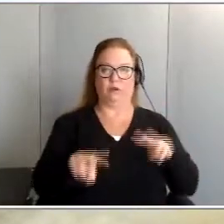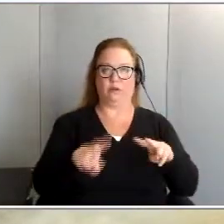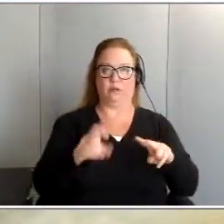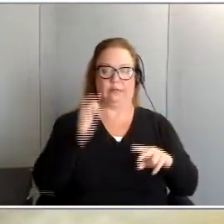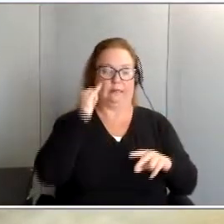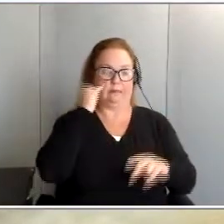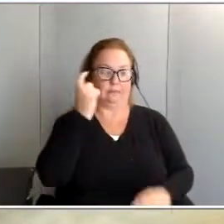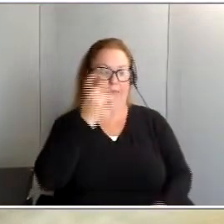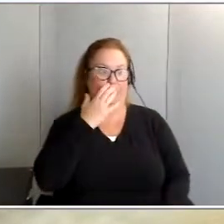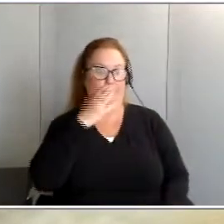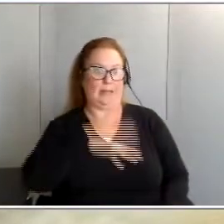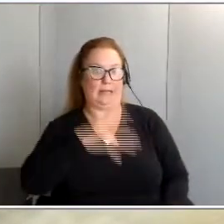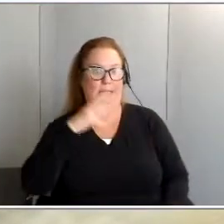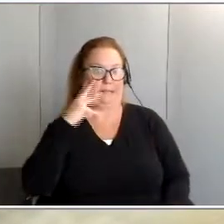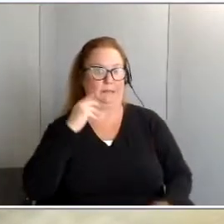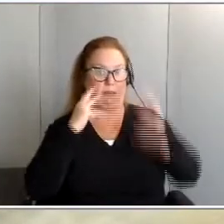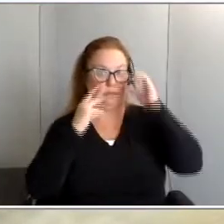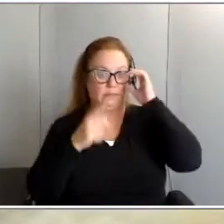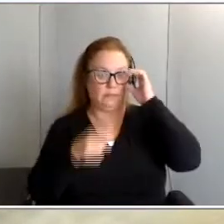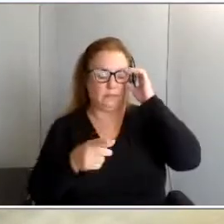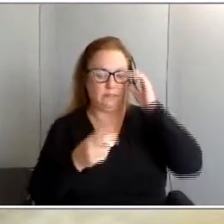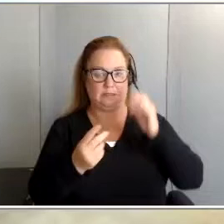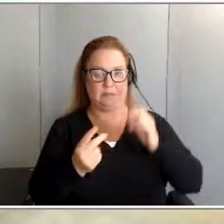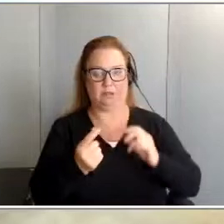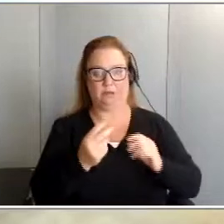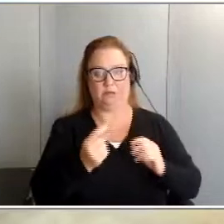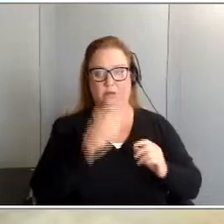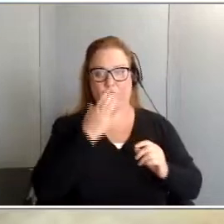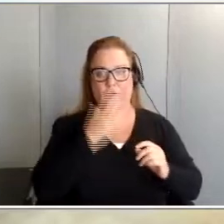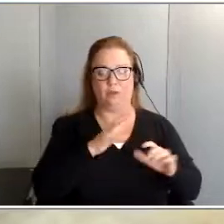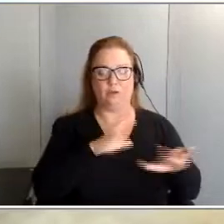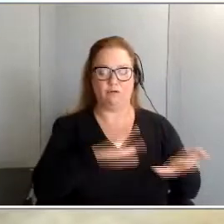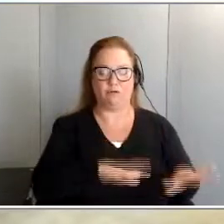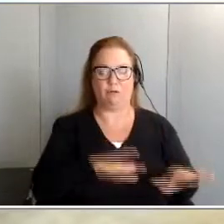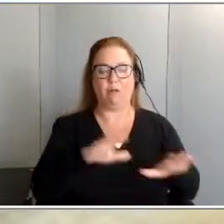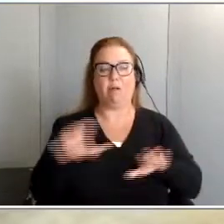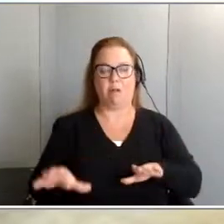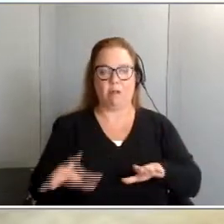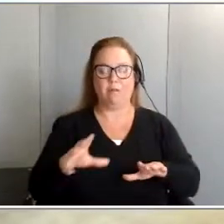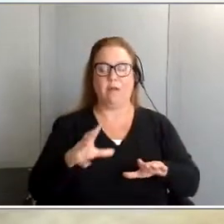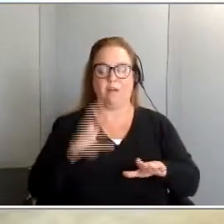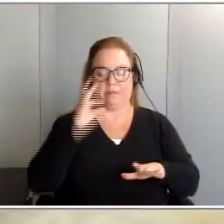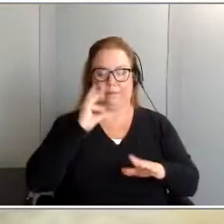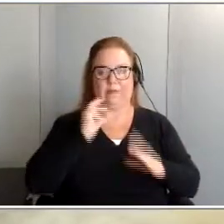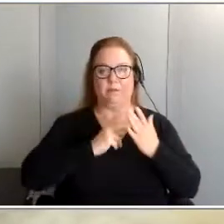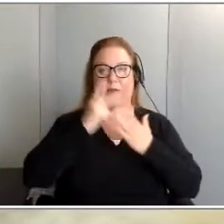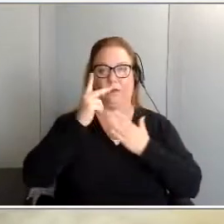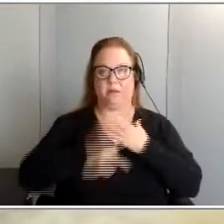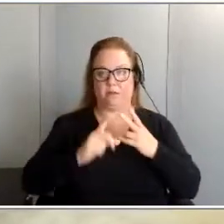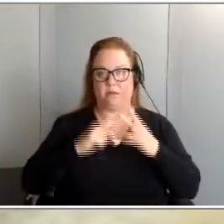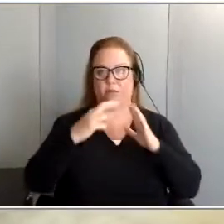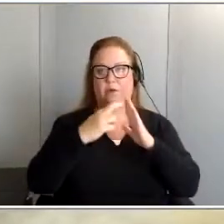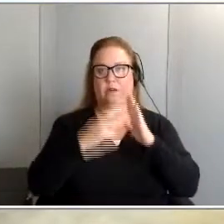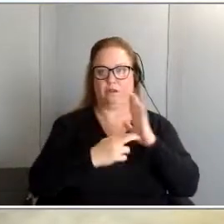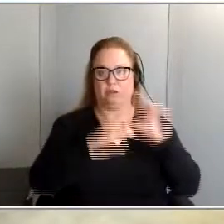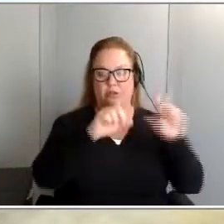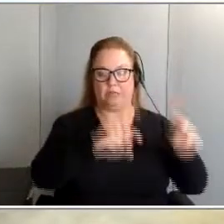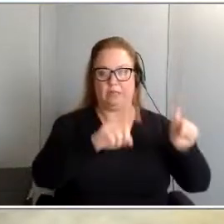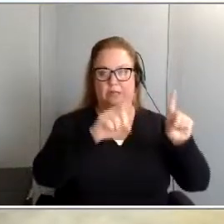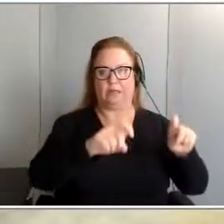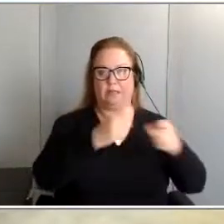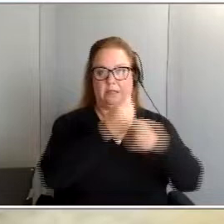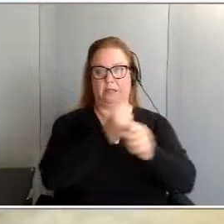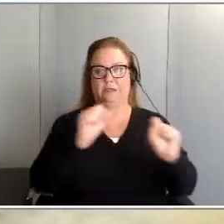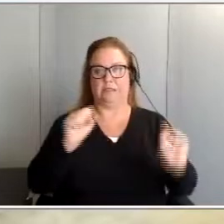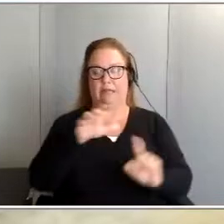experience, these dogs are really good because they're very calm. They've been through a program, they've been registered, they're tested, they're safe in the